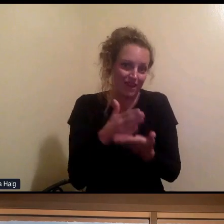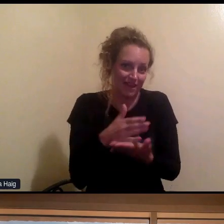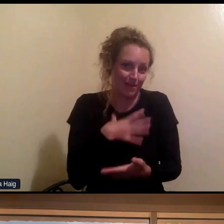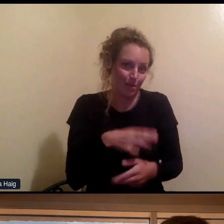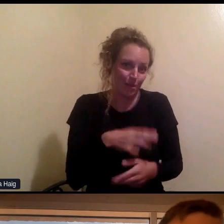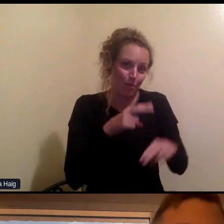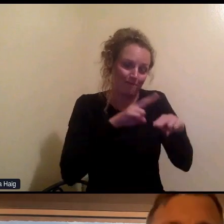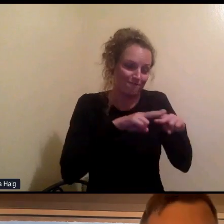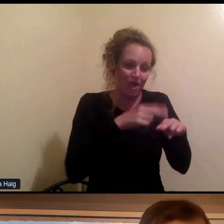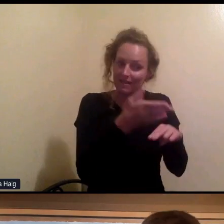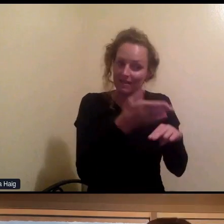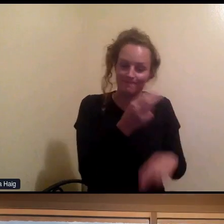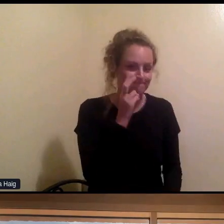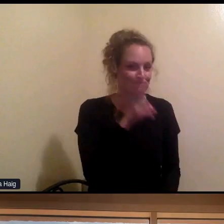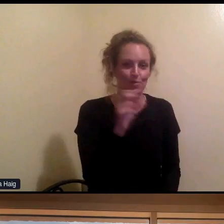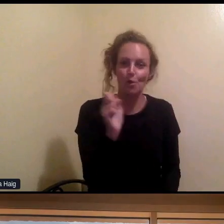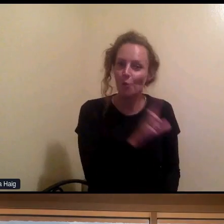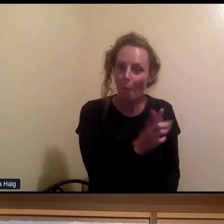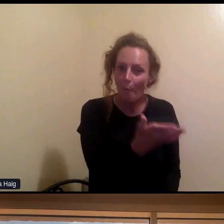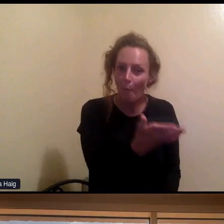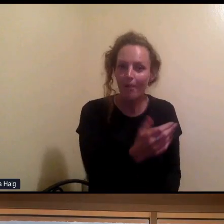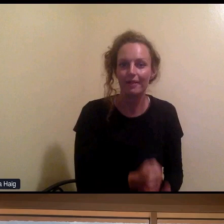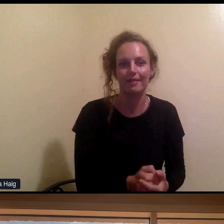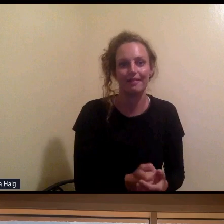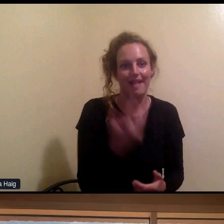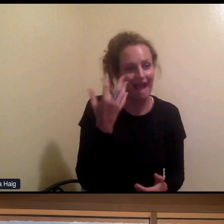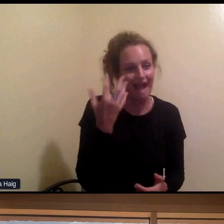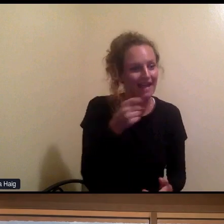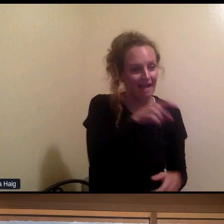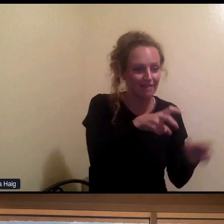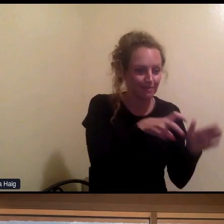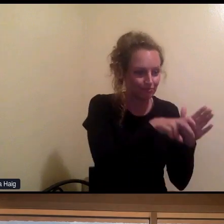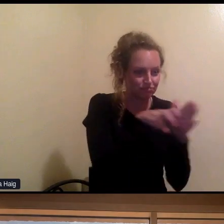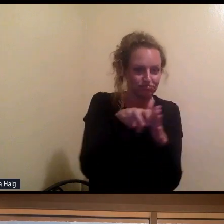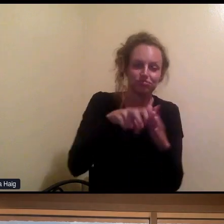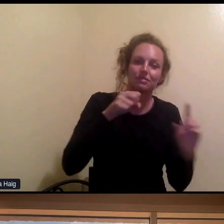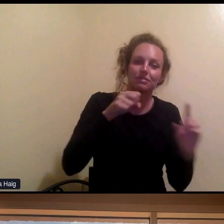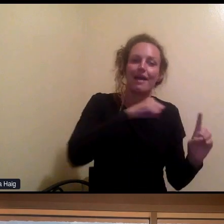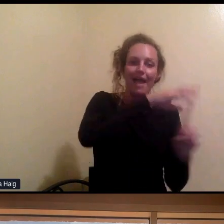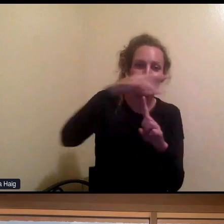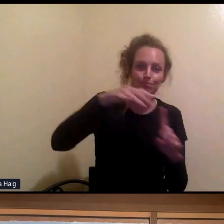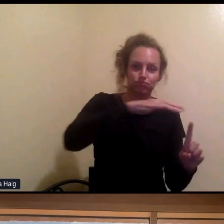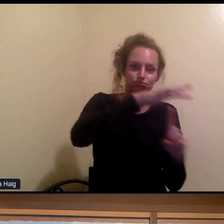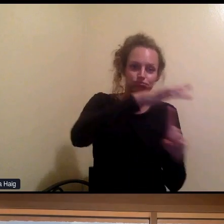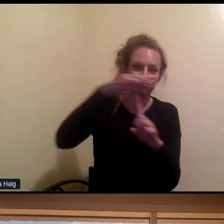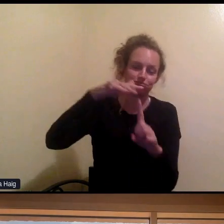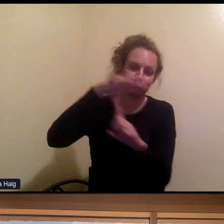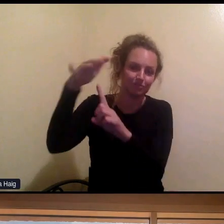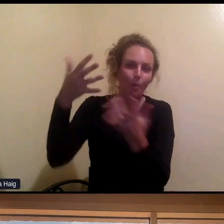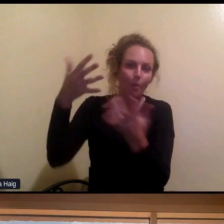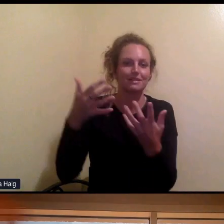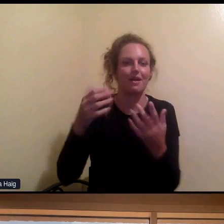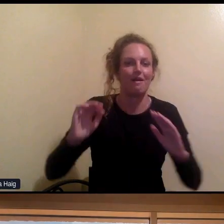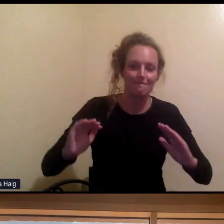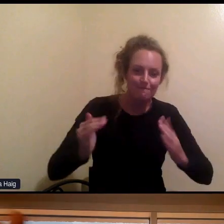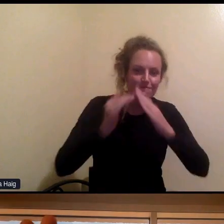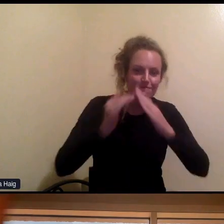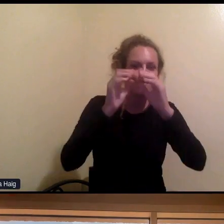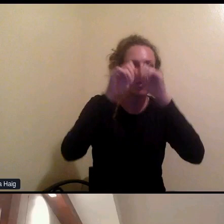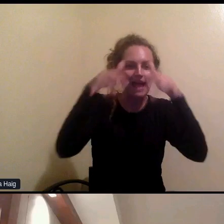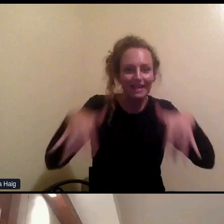him in helicopters. I've got them in volcanoes. I mean, it's going to be some pretty epic content. And has he told you this yet, Fred? This isn't